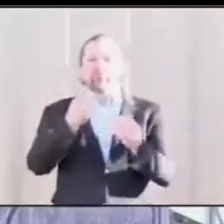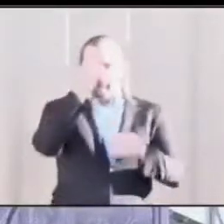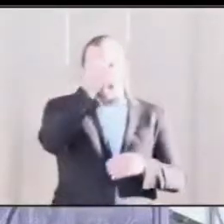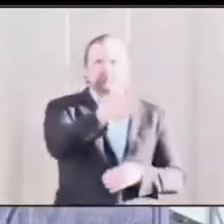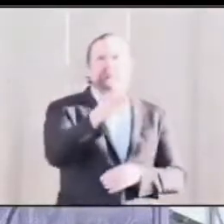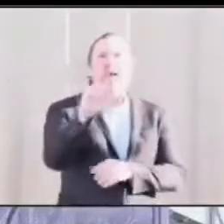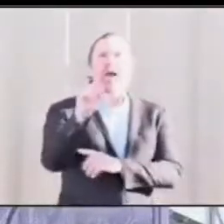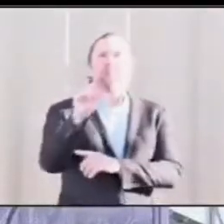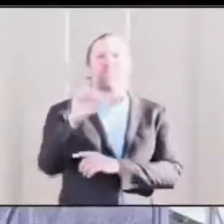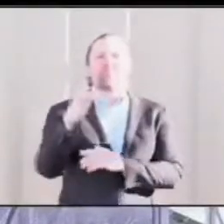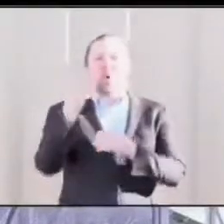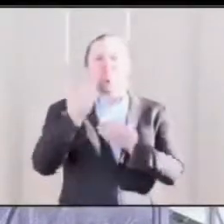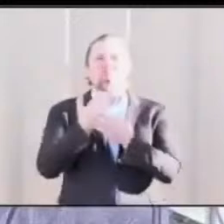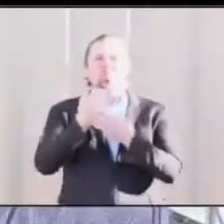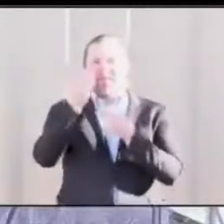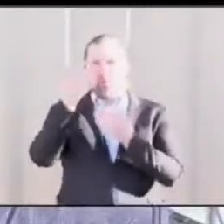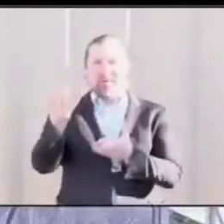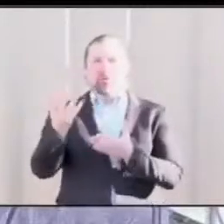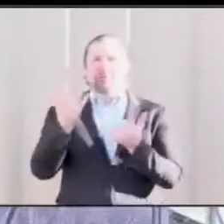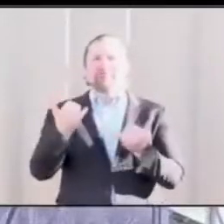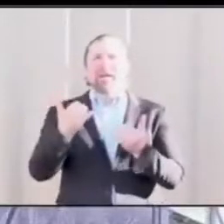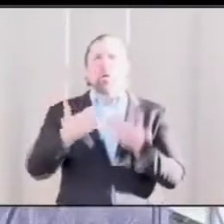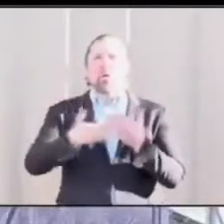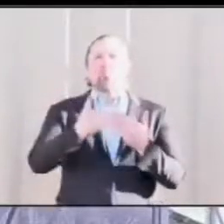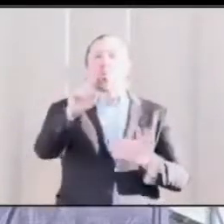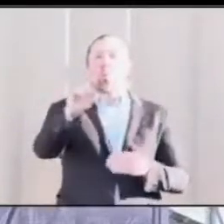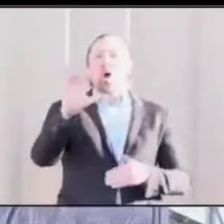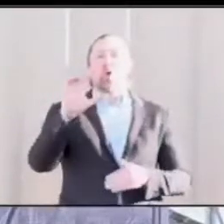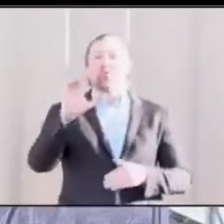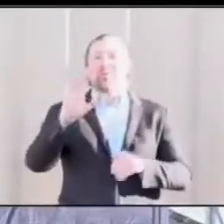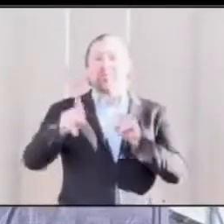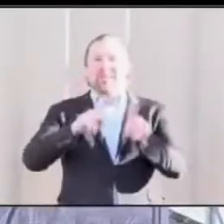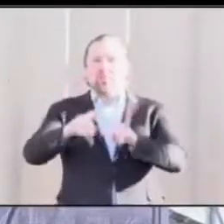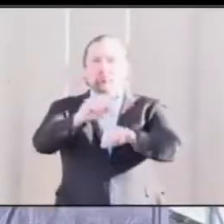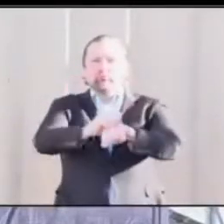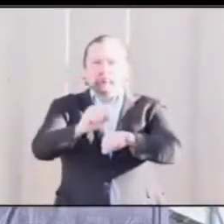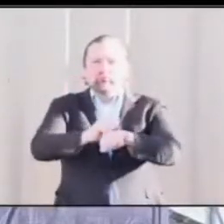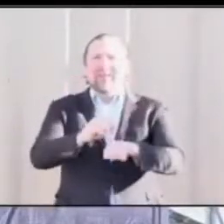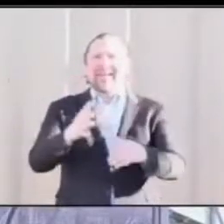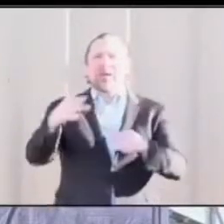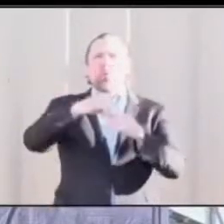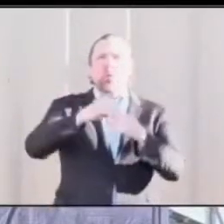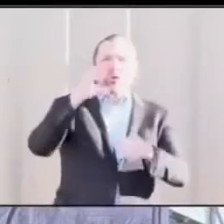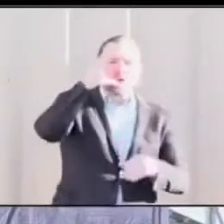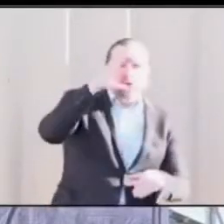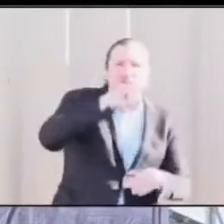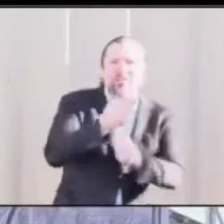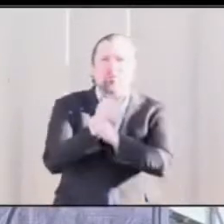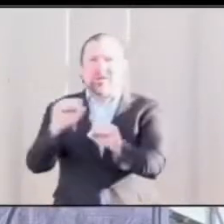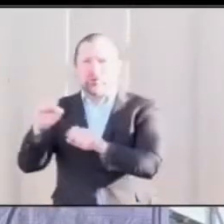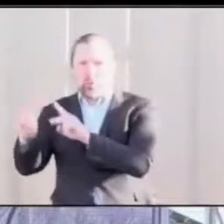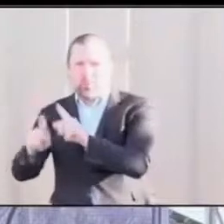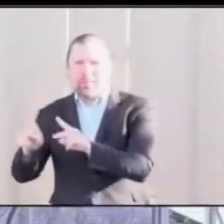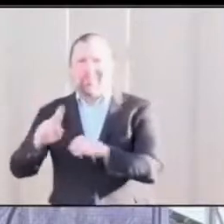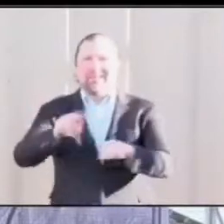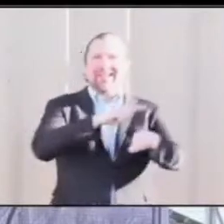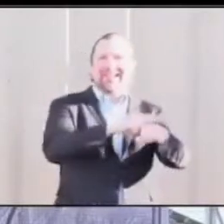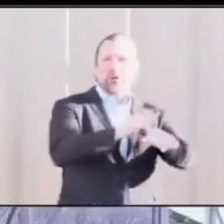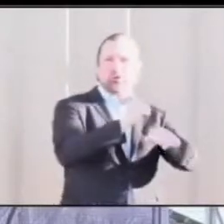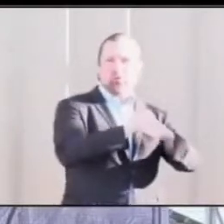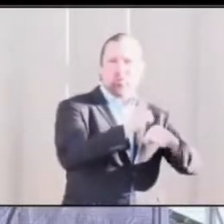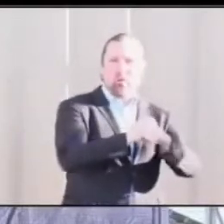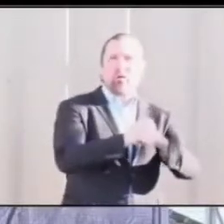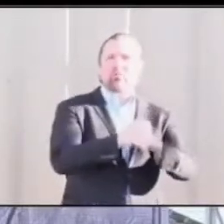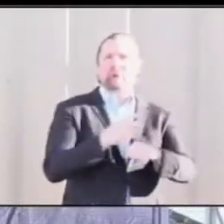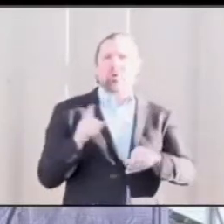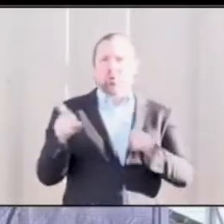operation. We currently have over 100 Sheriff Department personnel, including search and rescue personnel and National Guard personnel assisting